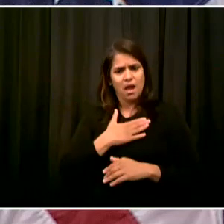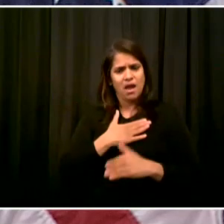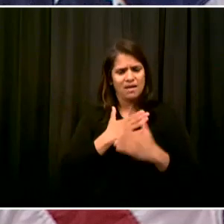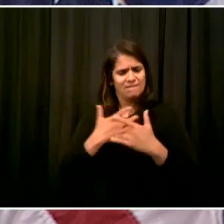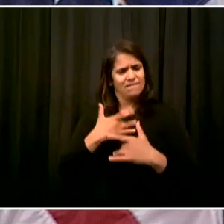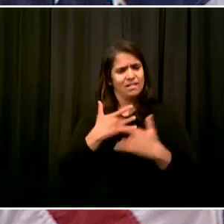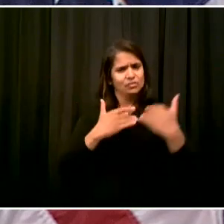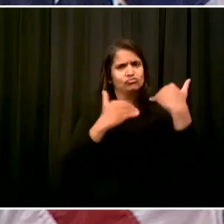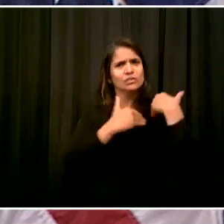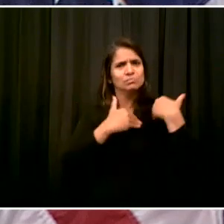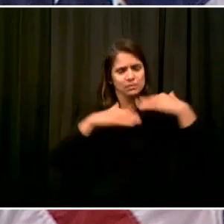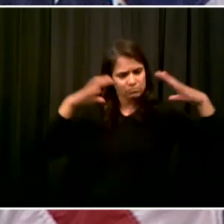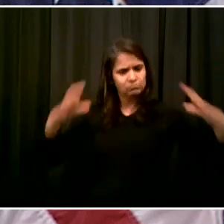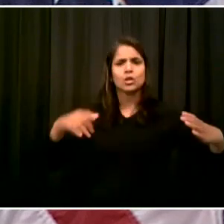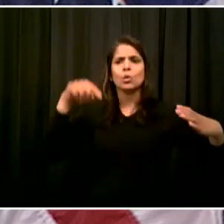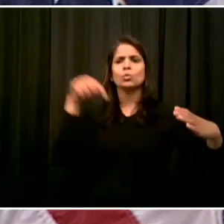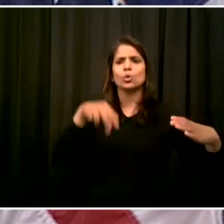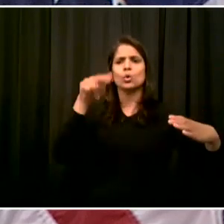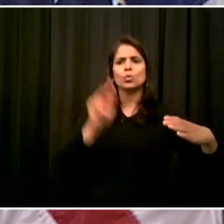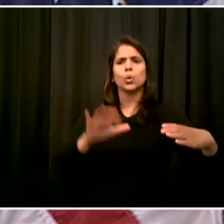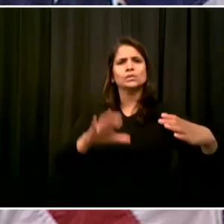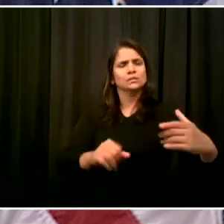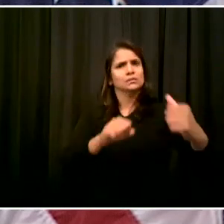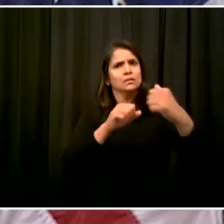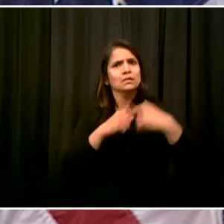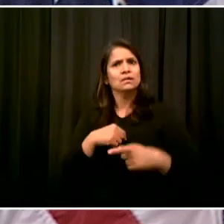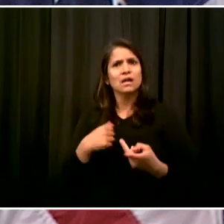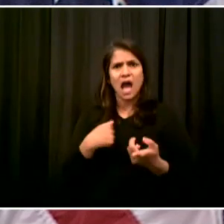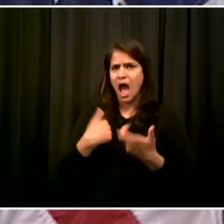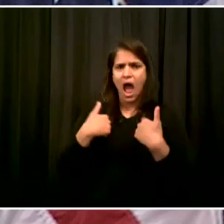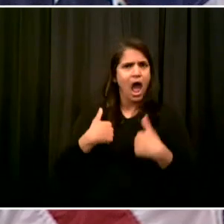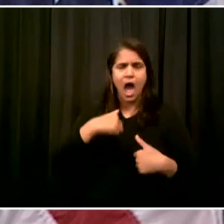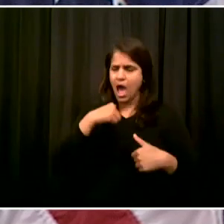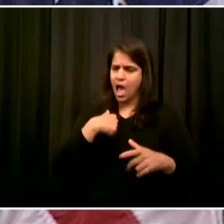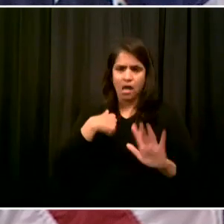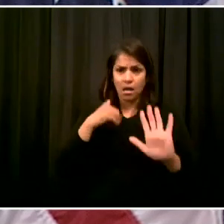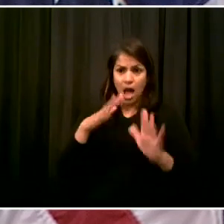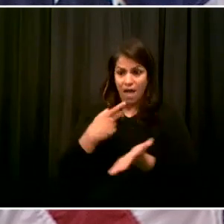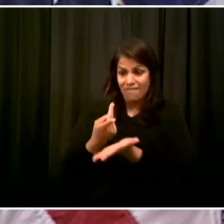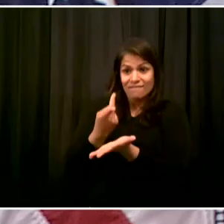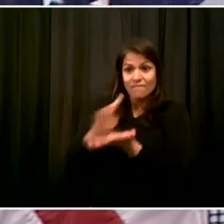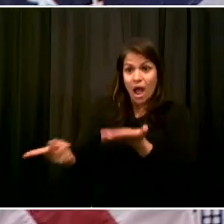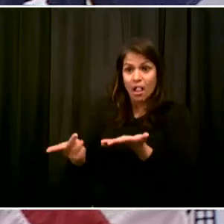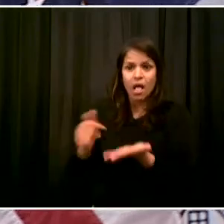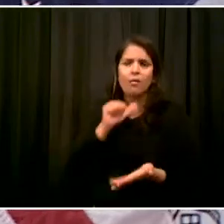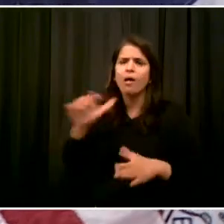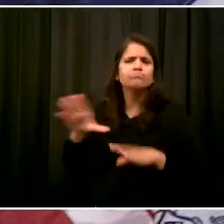and I will show you the results for the benefit of all New Yorkers so we can move forward. Thank you.